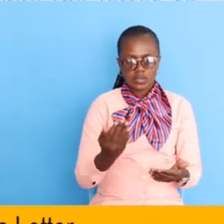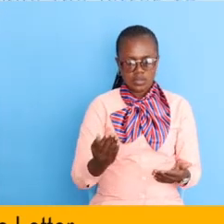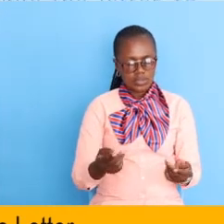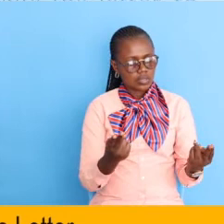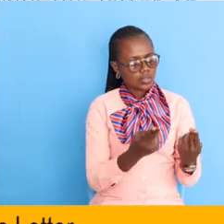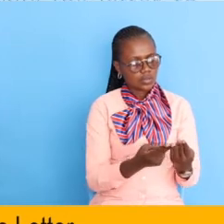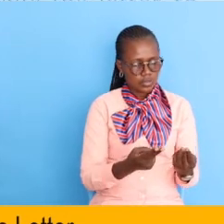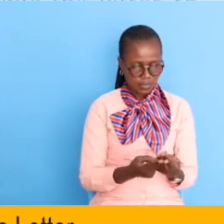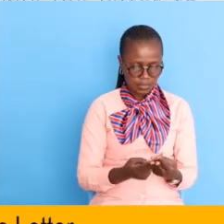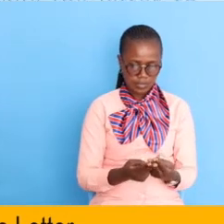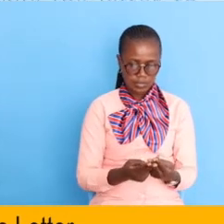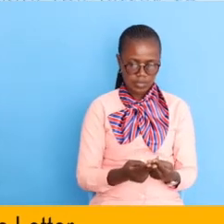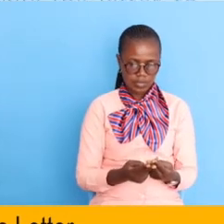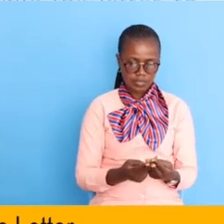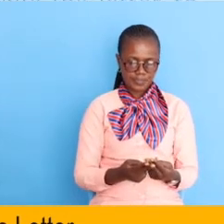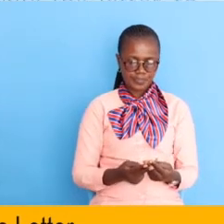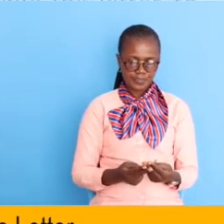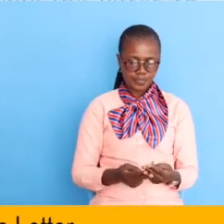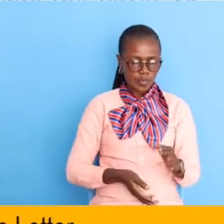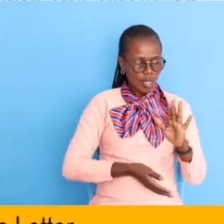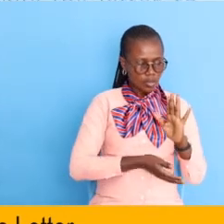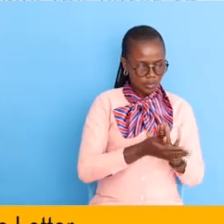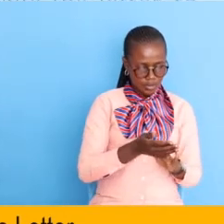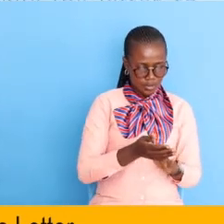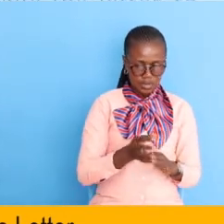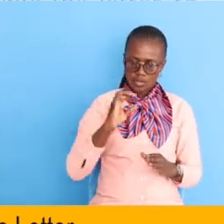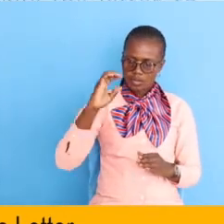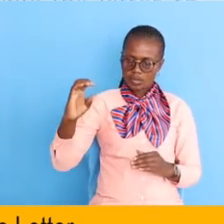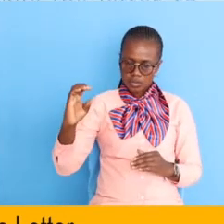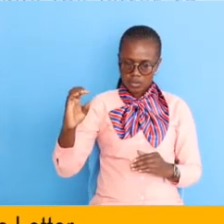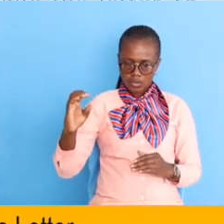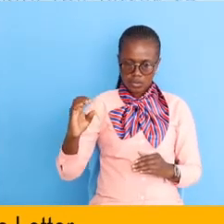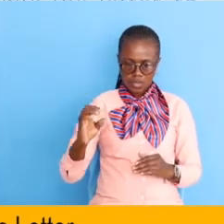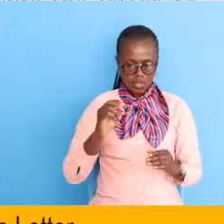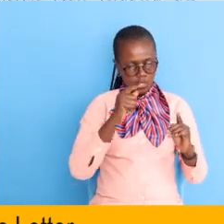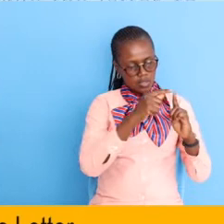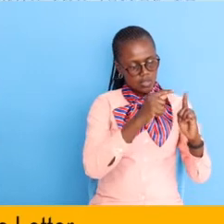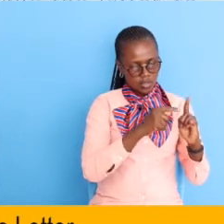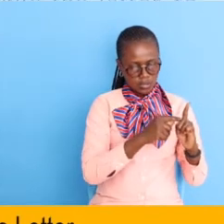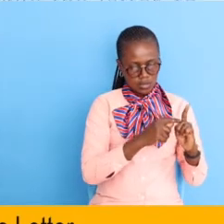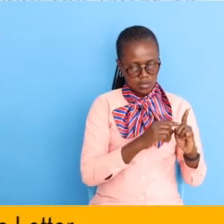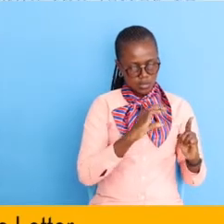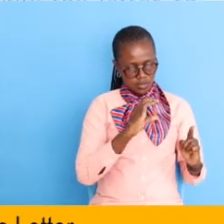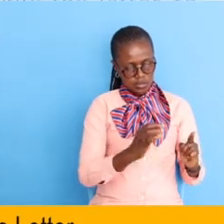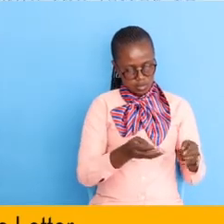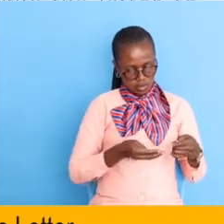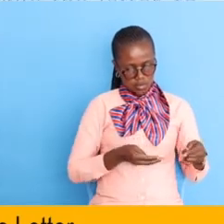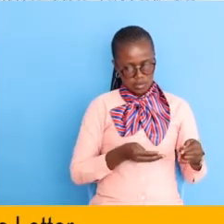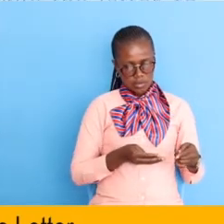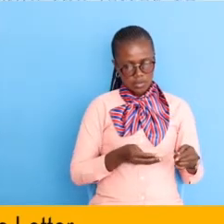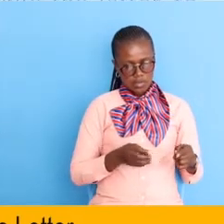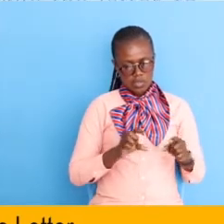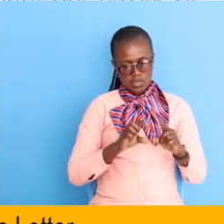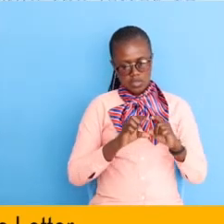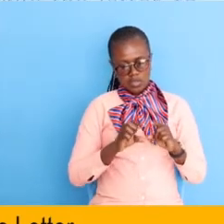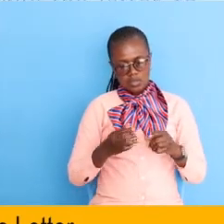same. You start with the sender's address, date, receiver's address, and